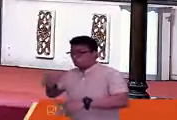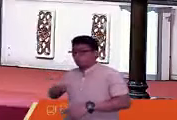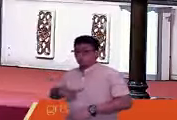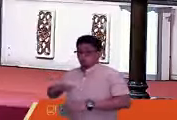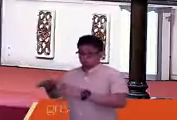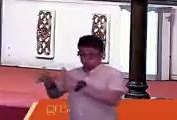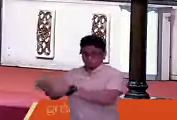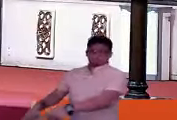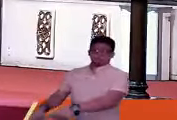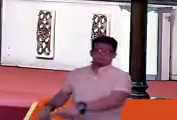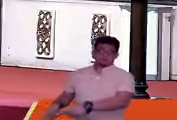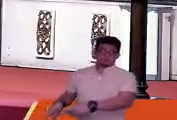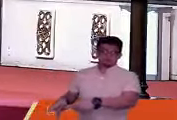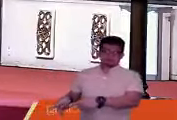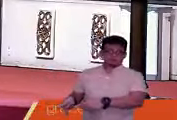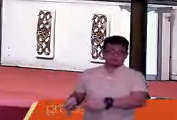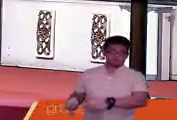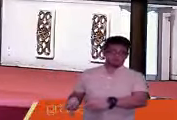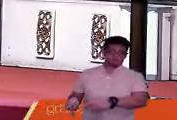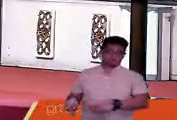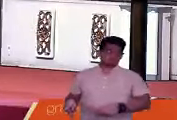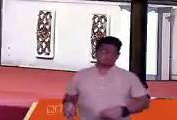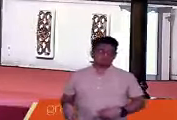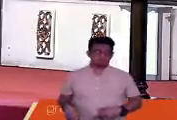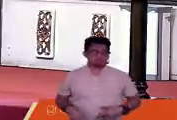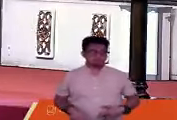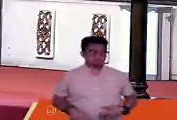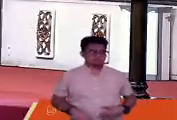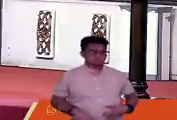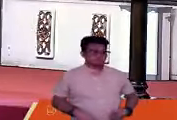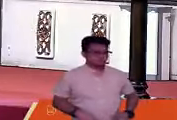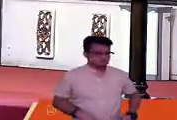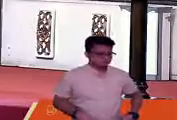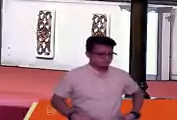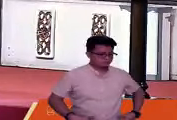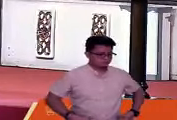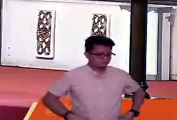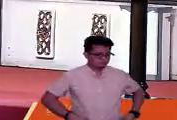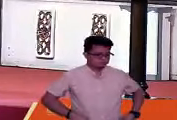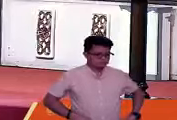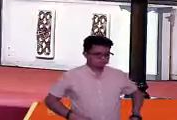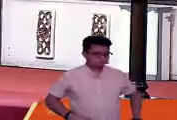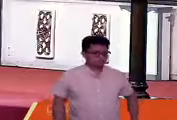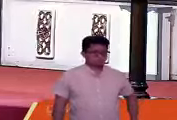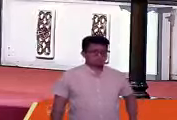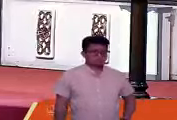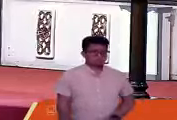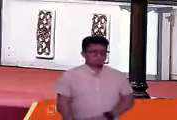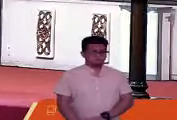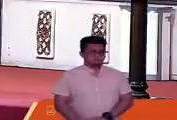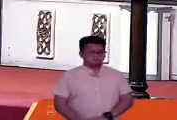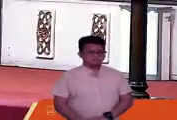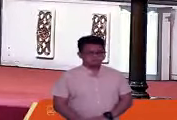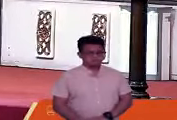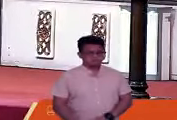Jesus Christ, lain ang iyang answer. He said, dili ko descendant of a king, I am a bread.